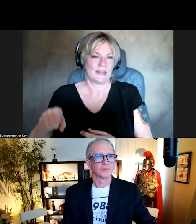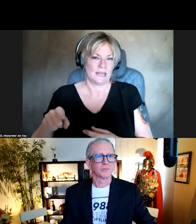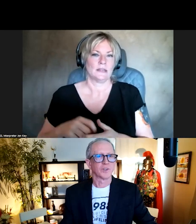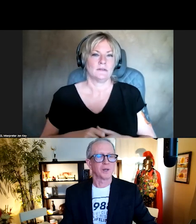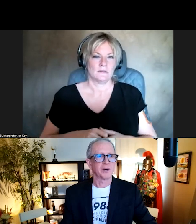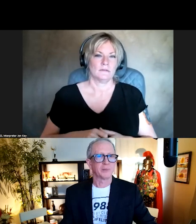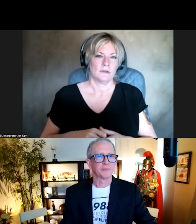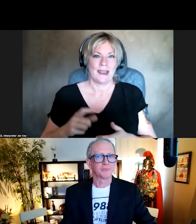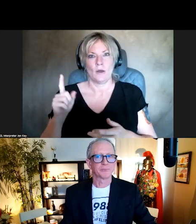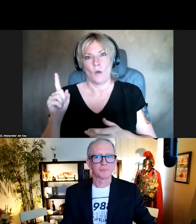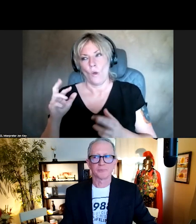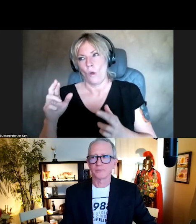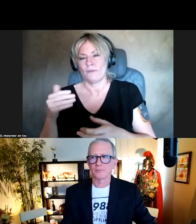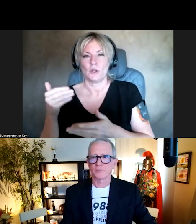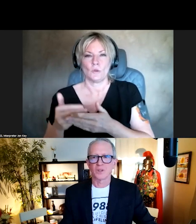pray. Amen.